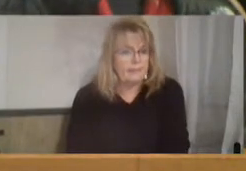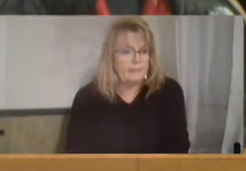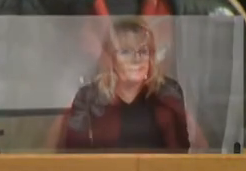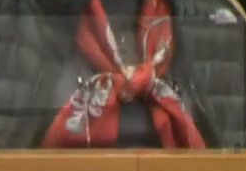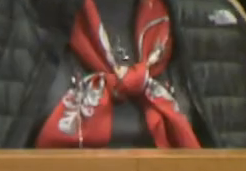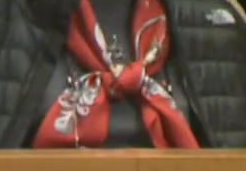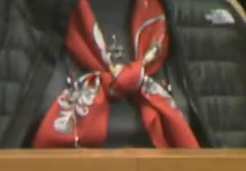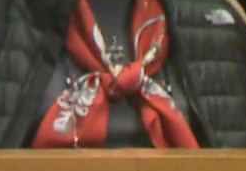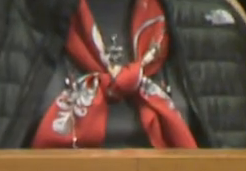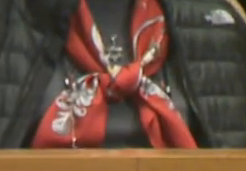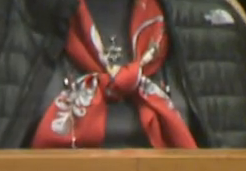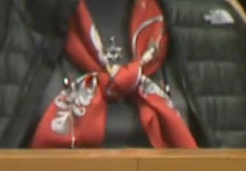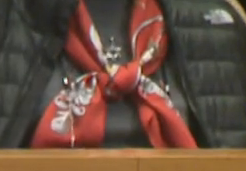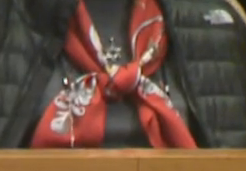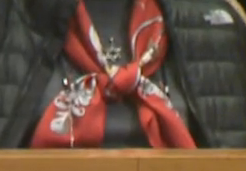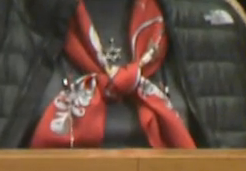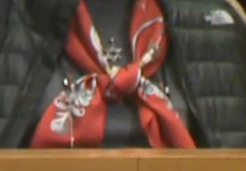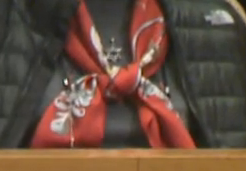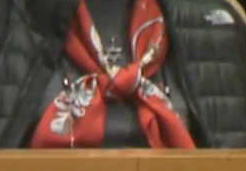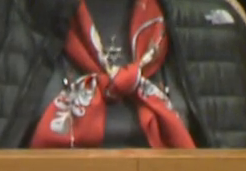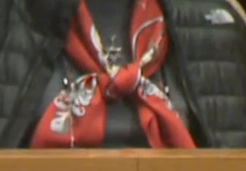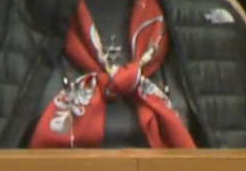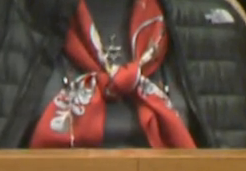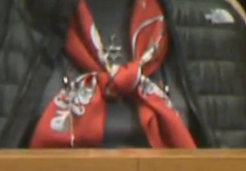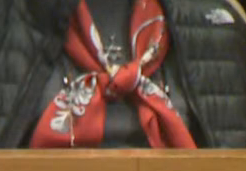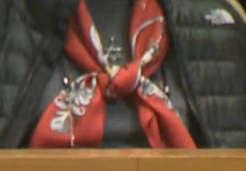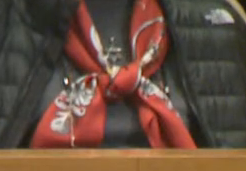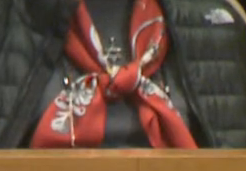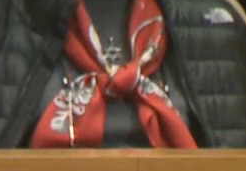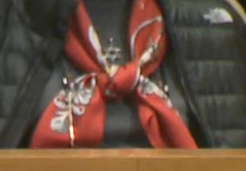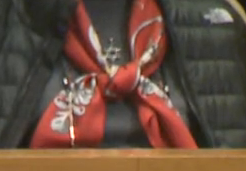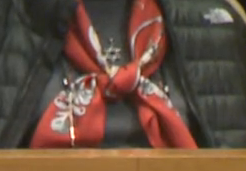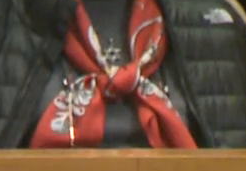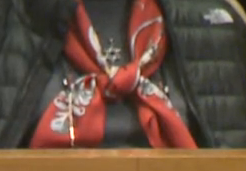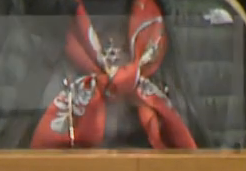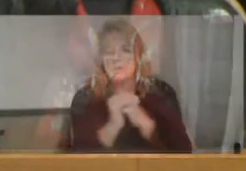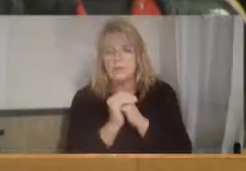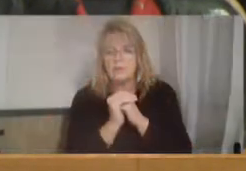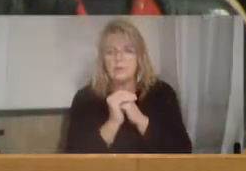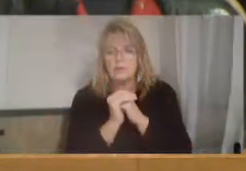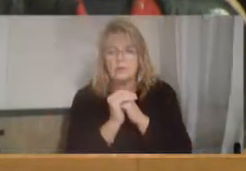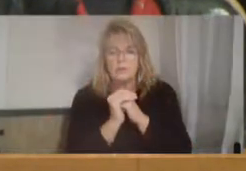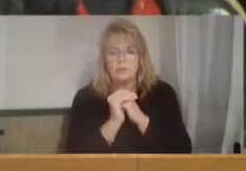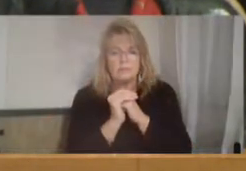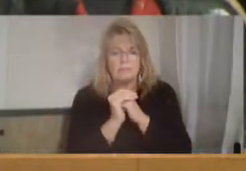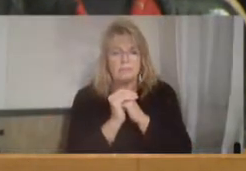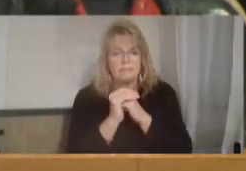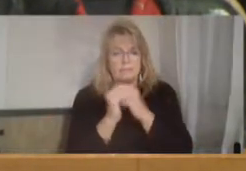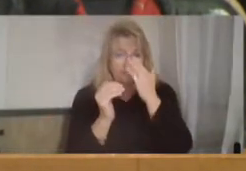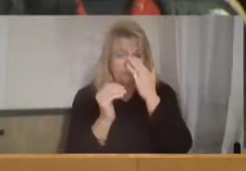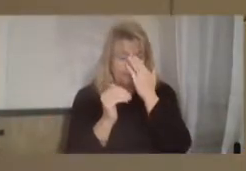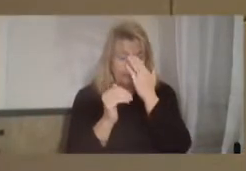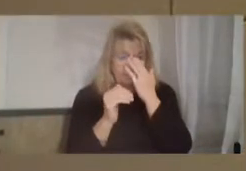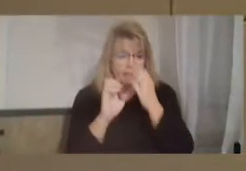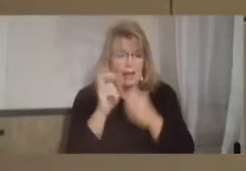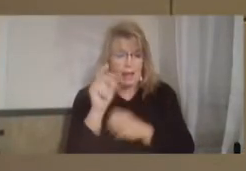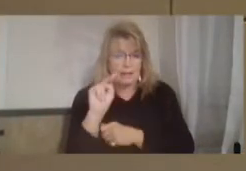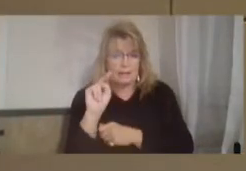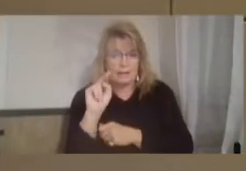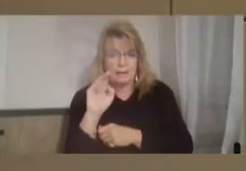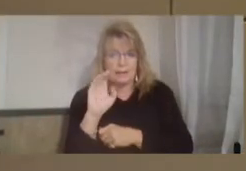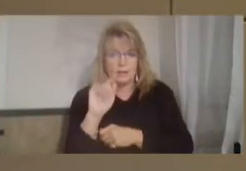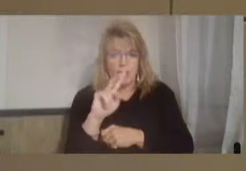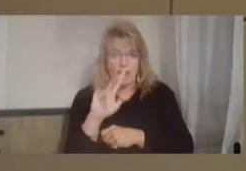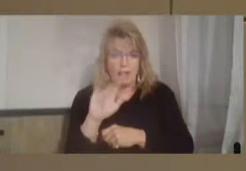Thank you so much. That concludes my questions. I also wanted to recognize Ms. Allen Citrella for coming to speak on behalf of